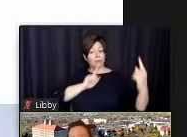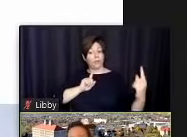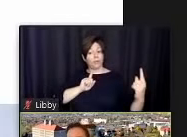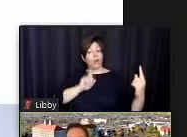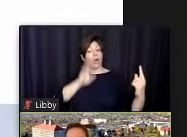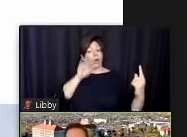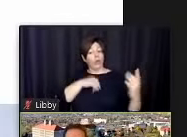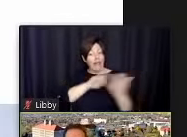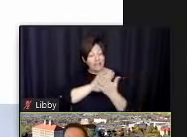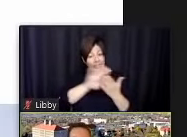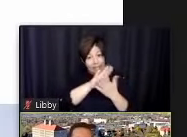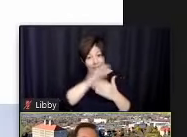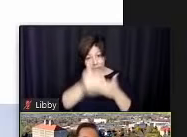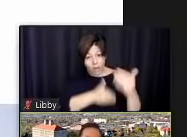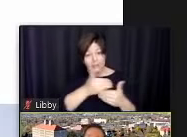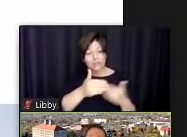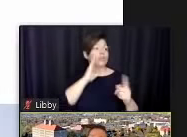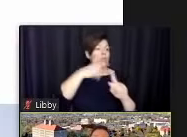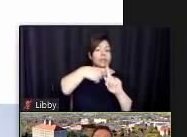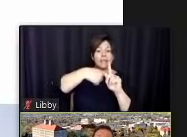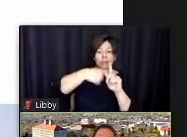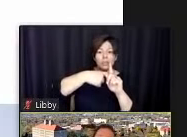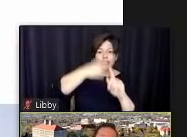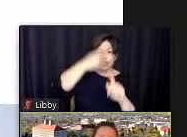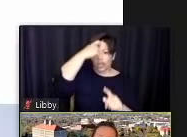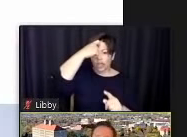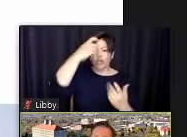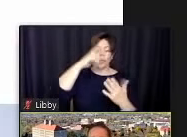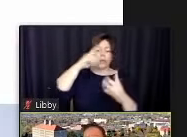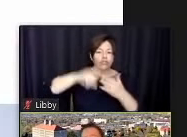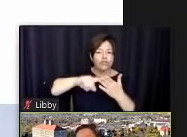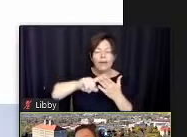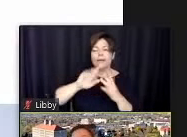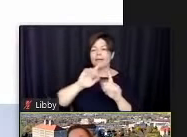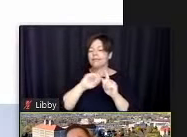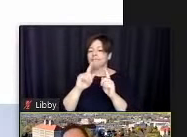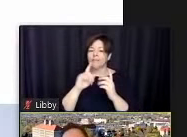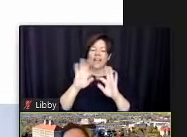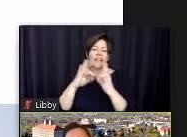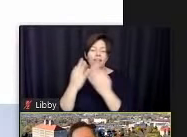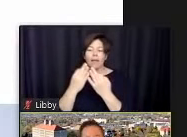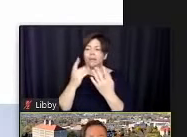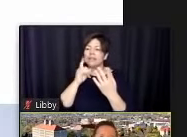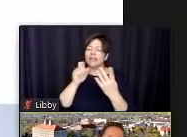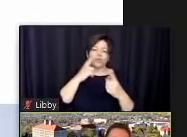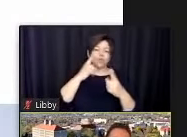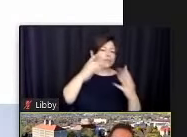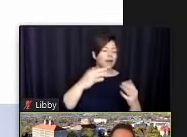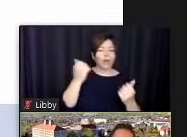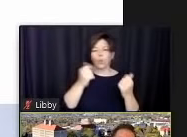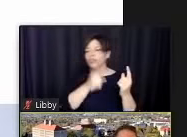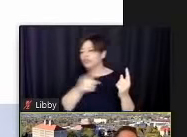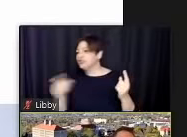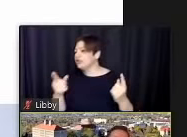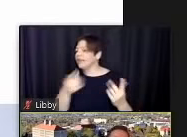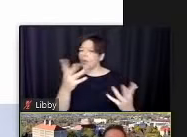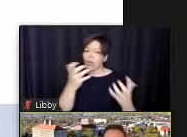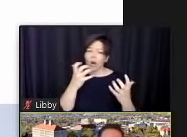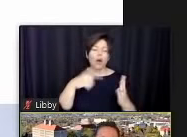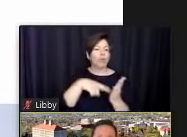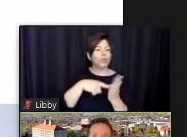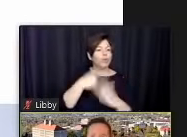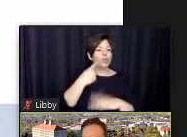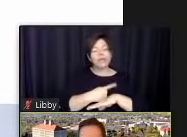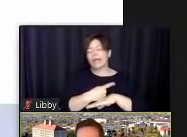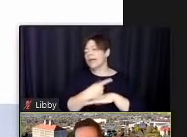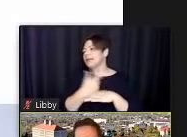We'll be taking temperatures and all these different operational things. Families are making choices. They have deadlines, or the deadlines have already